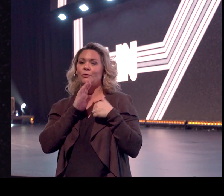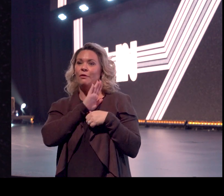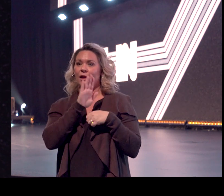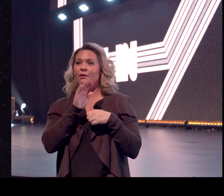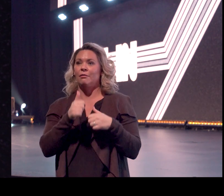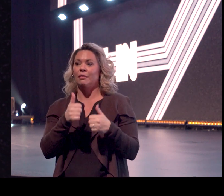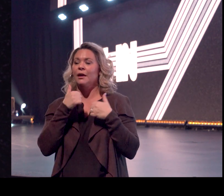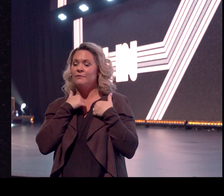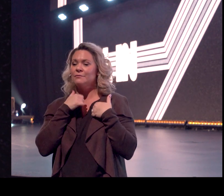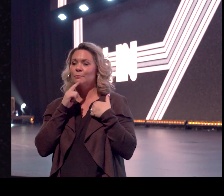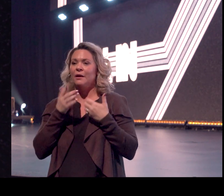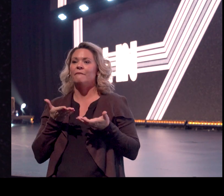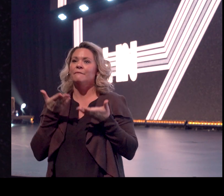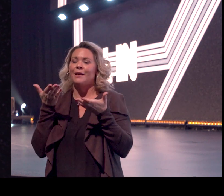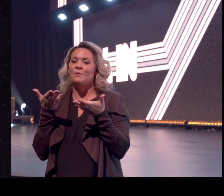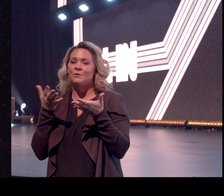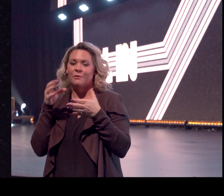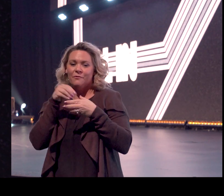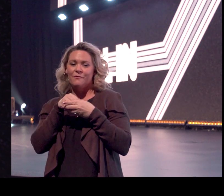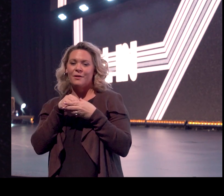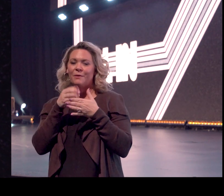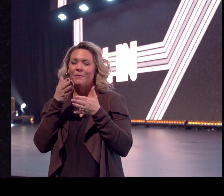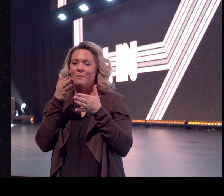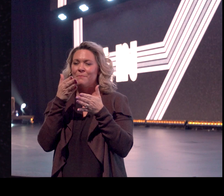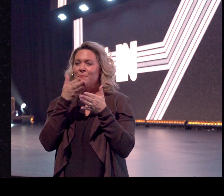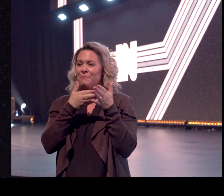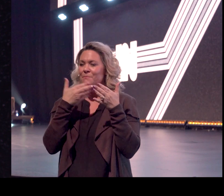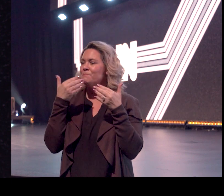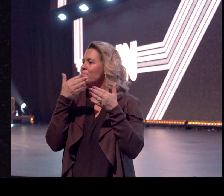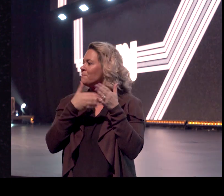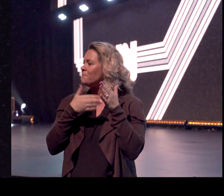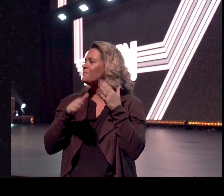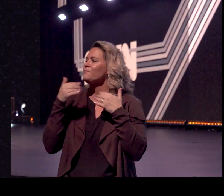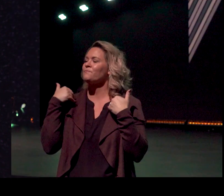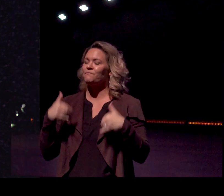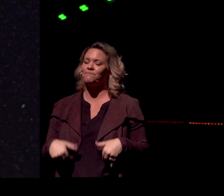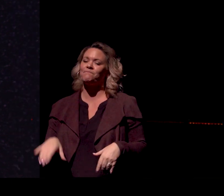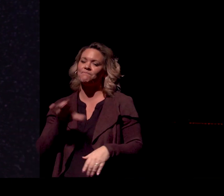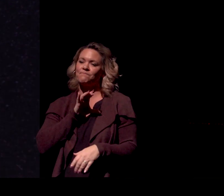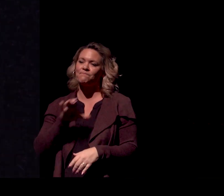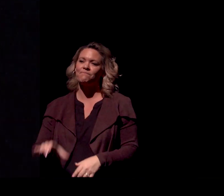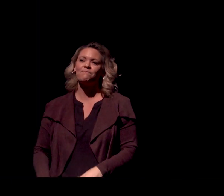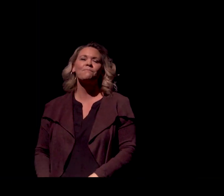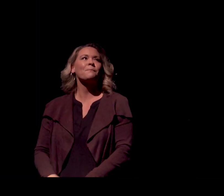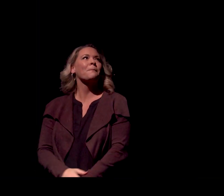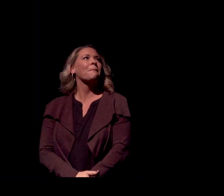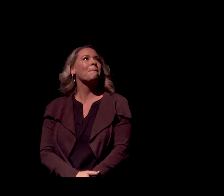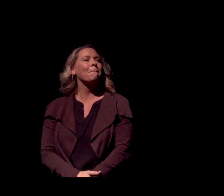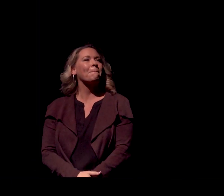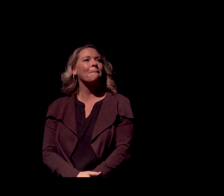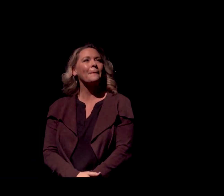life by just being available to be a part of the body of Christ. Watch this.